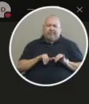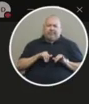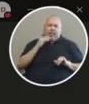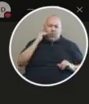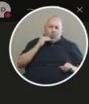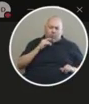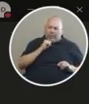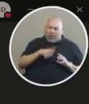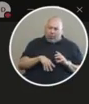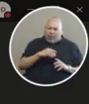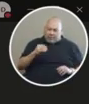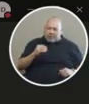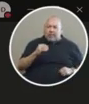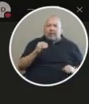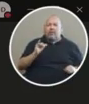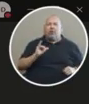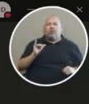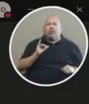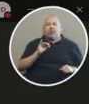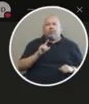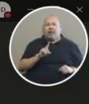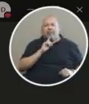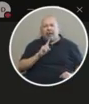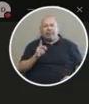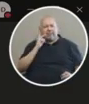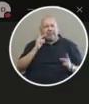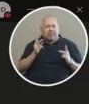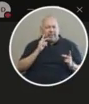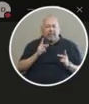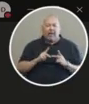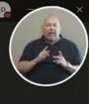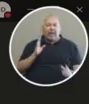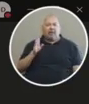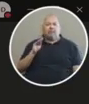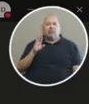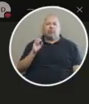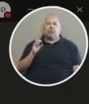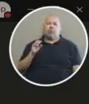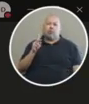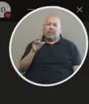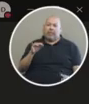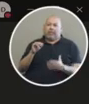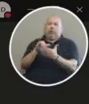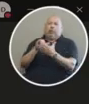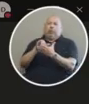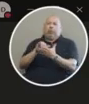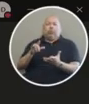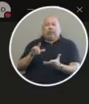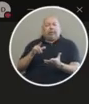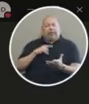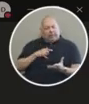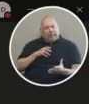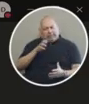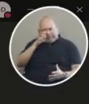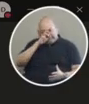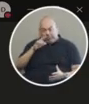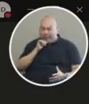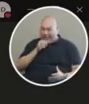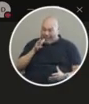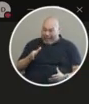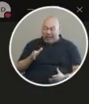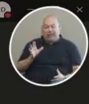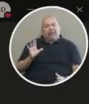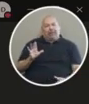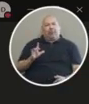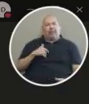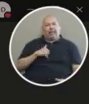home as well. I've just seen video from Brooklyn where they're doing that. We're not there yet, but we really need to be thinking about